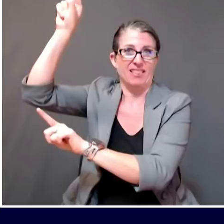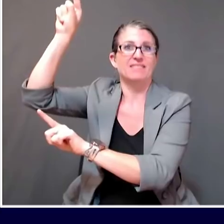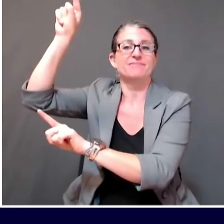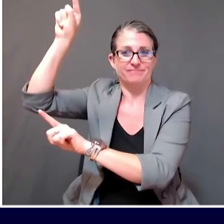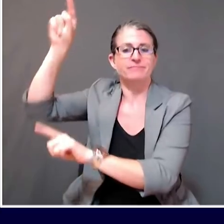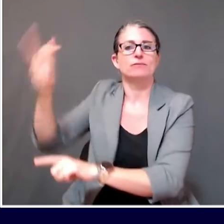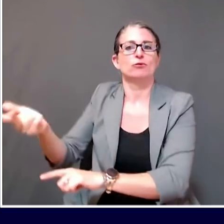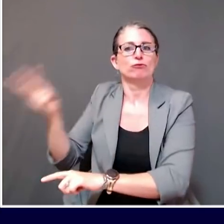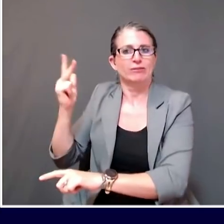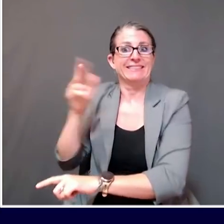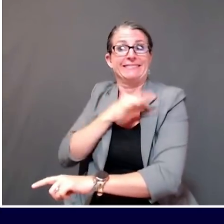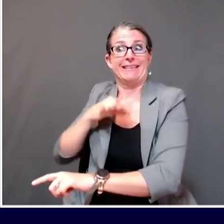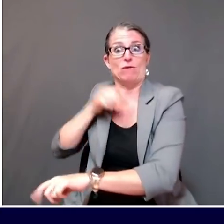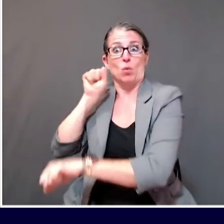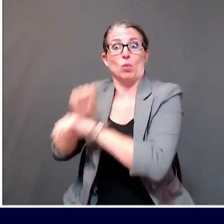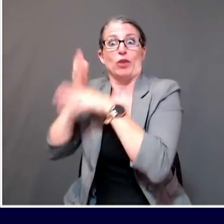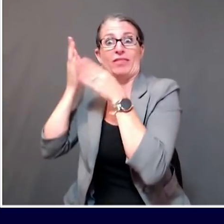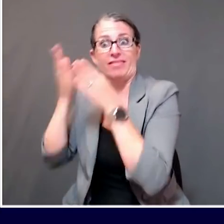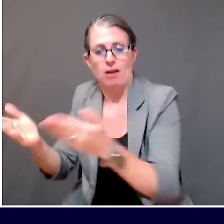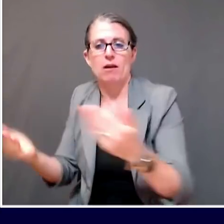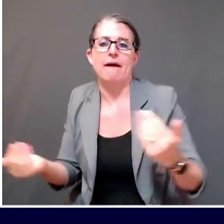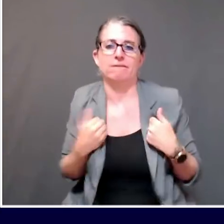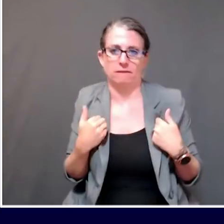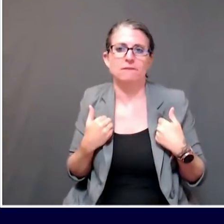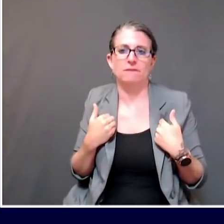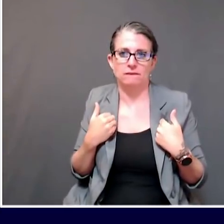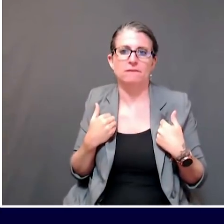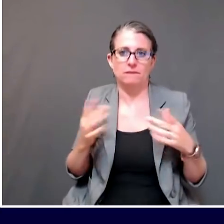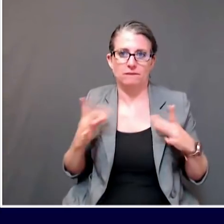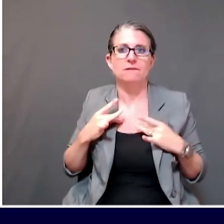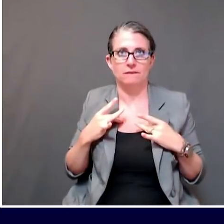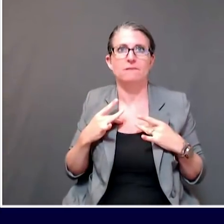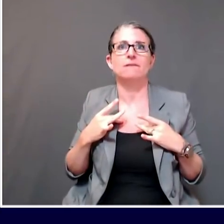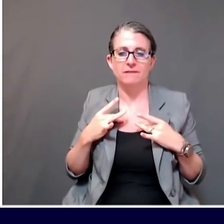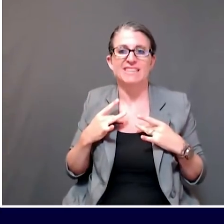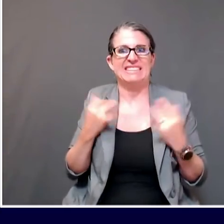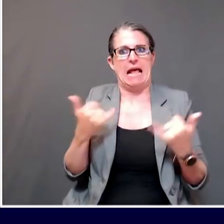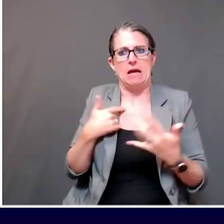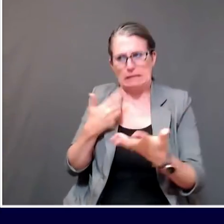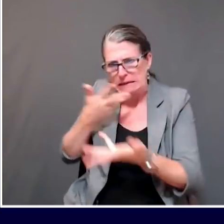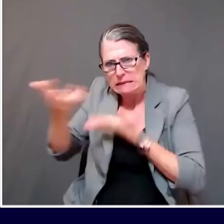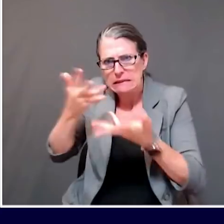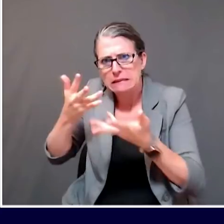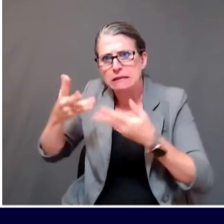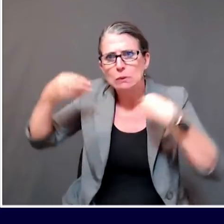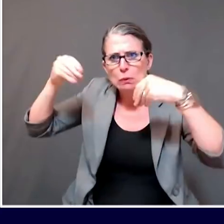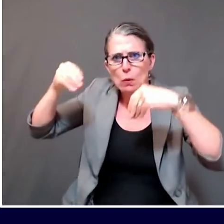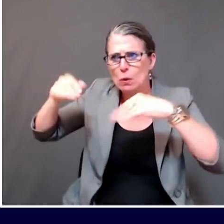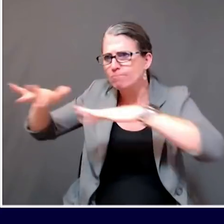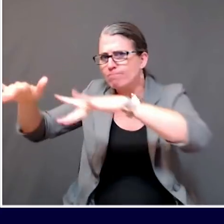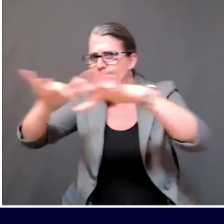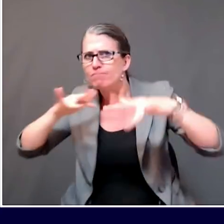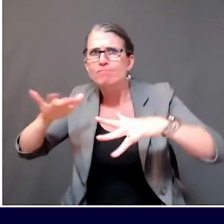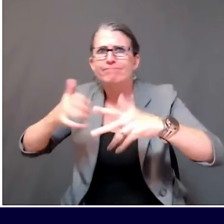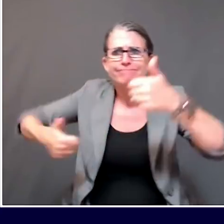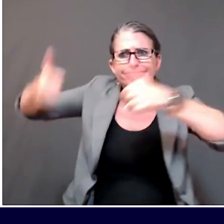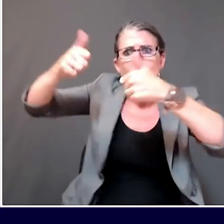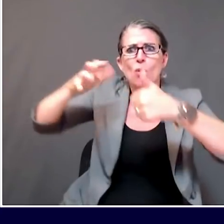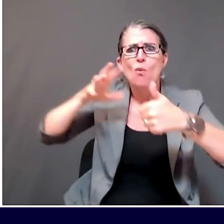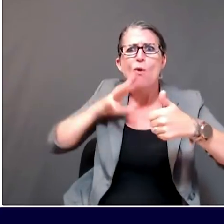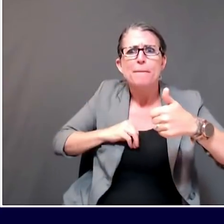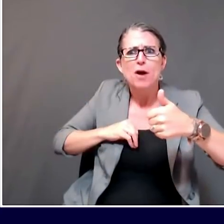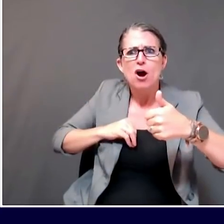for COVID-19. We've been working and will continue to work with the management of that facility as they consider